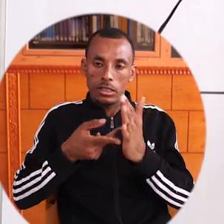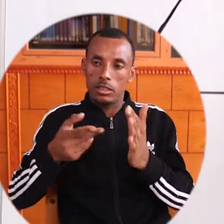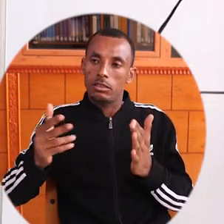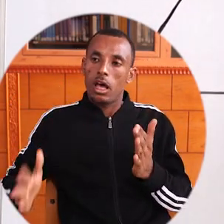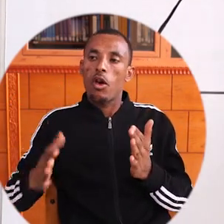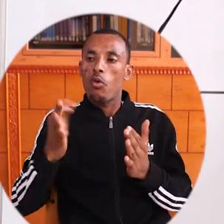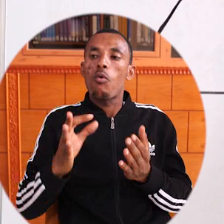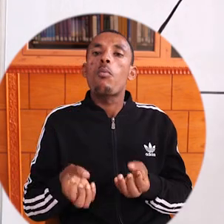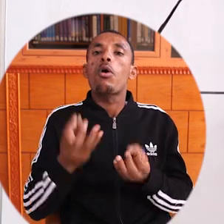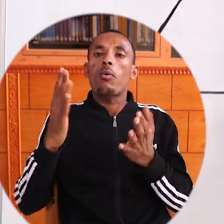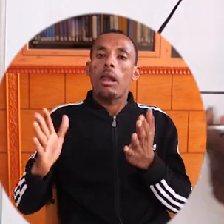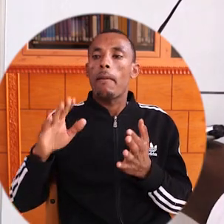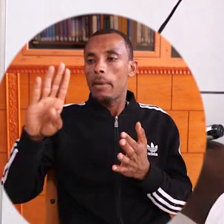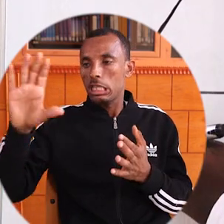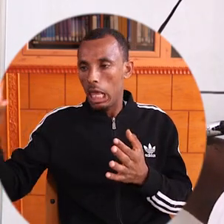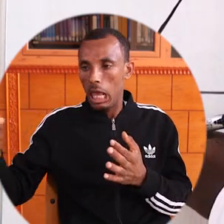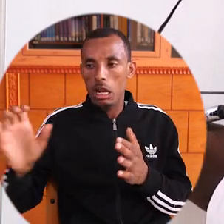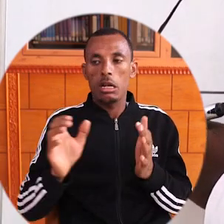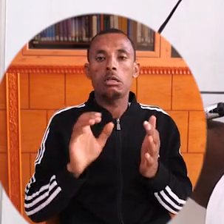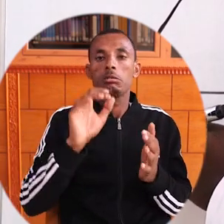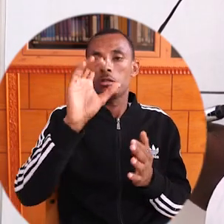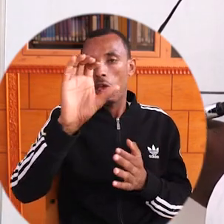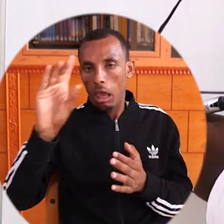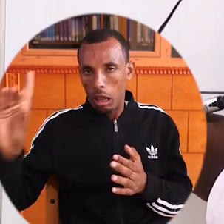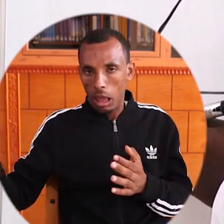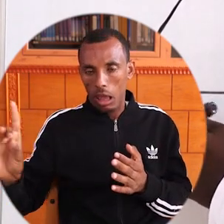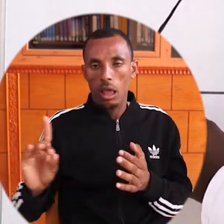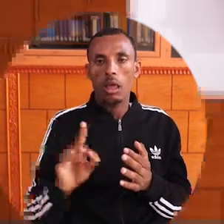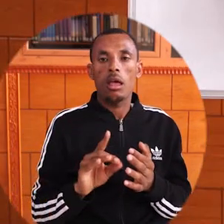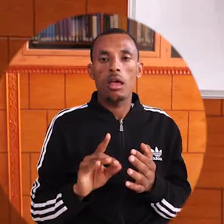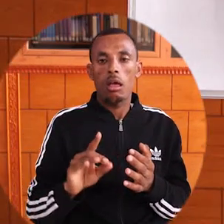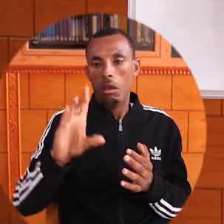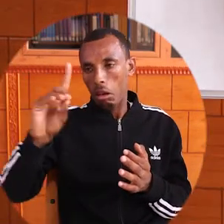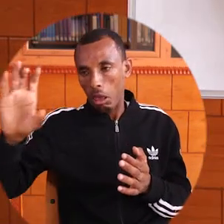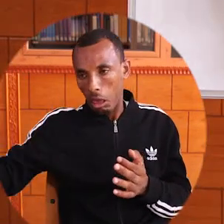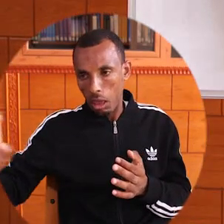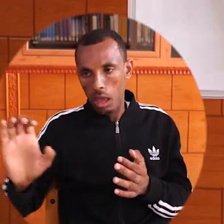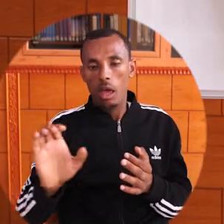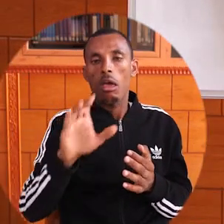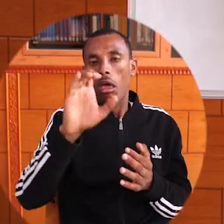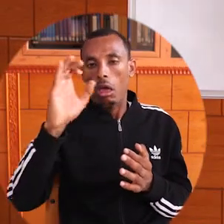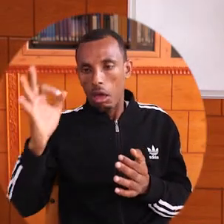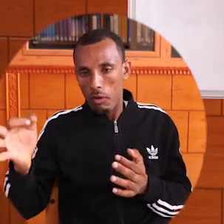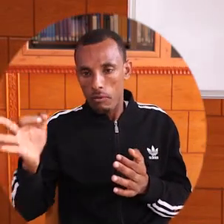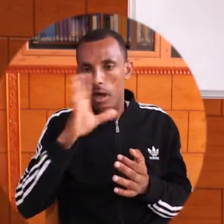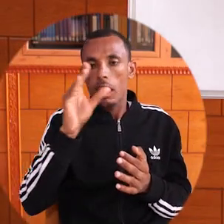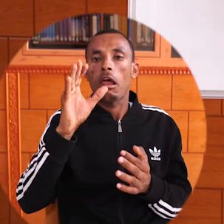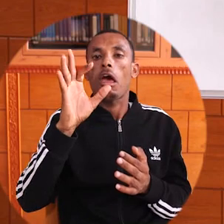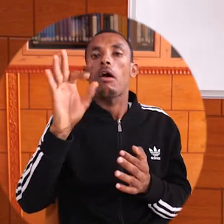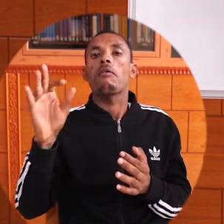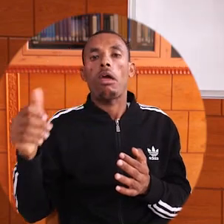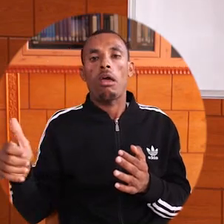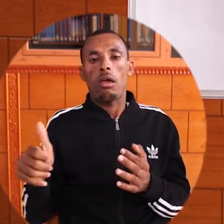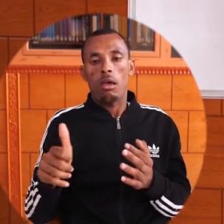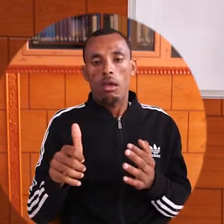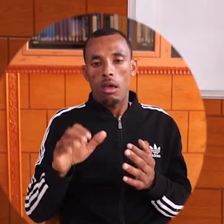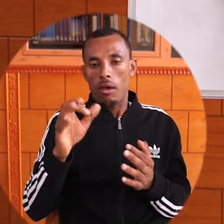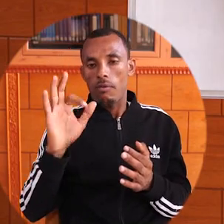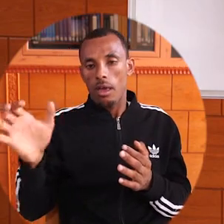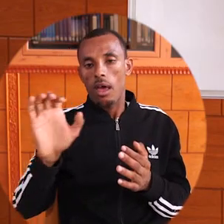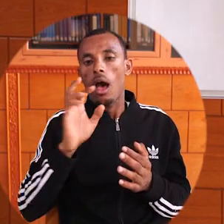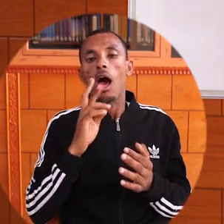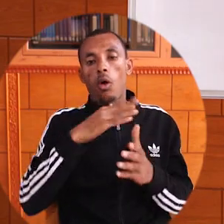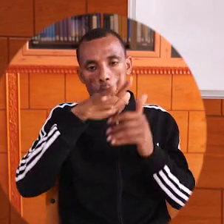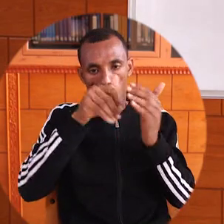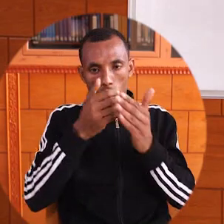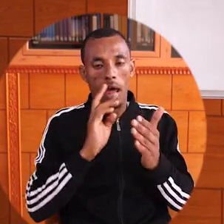BC, CD, DC, DE, EF, FA is all are